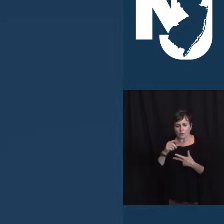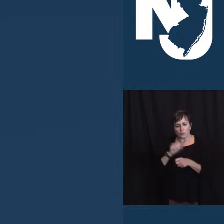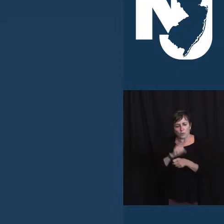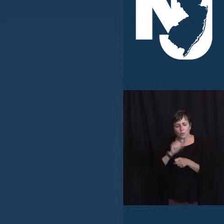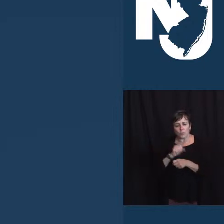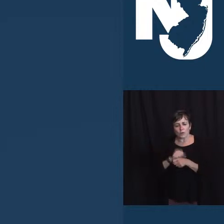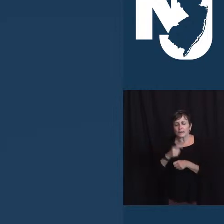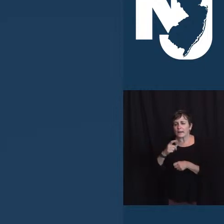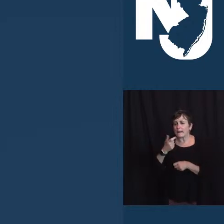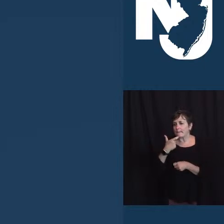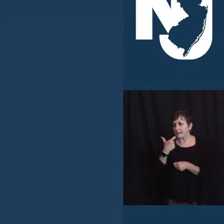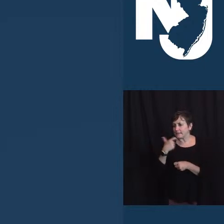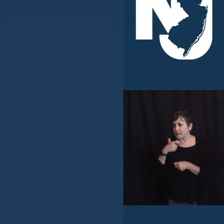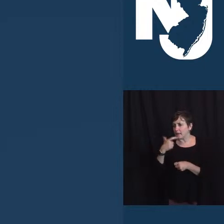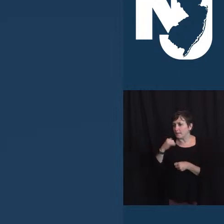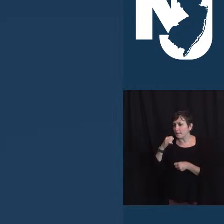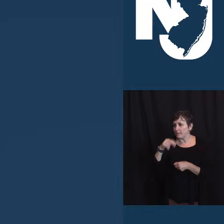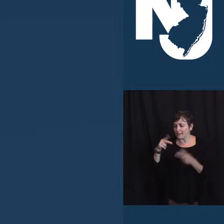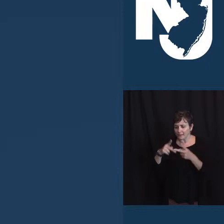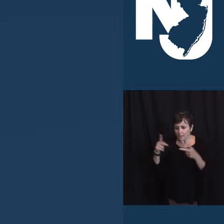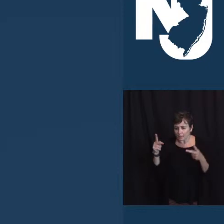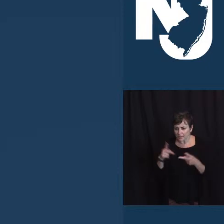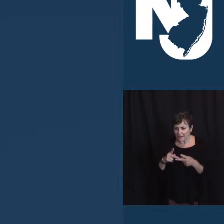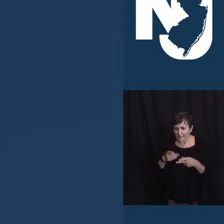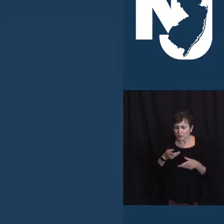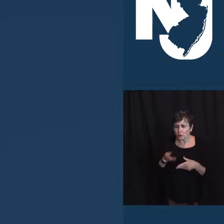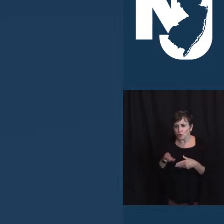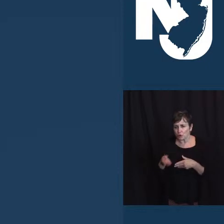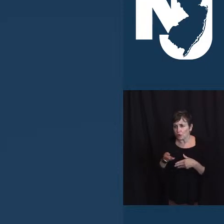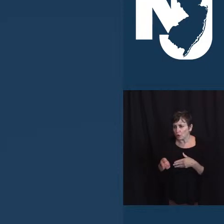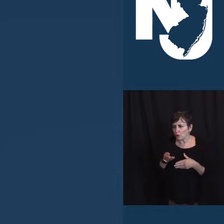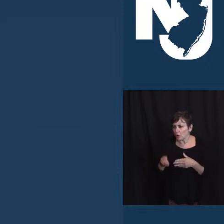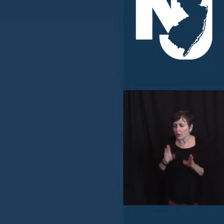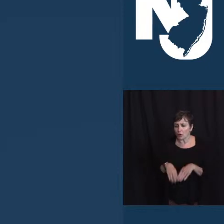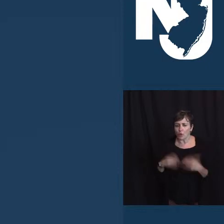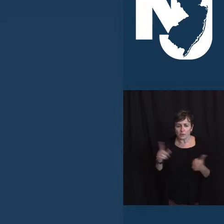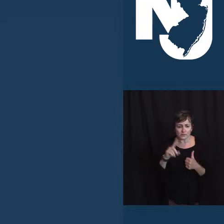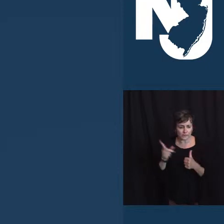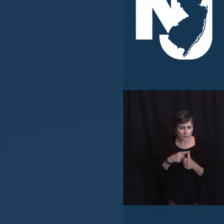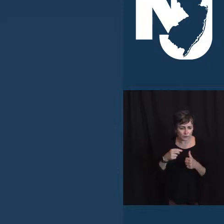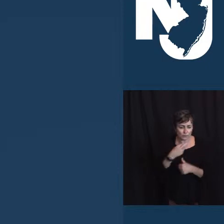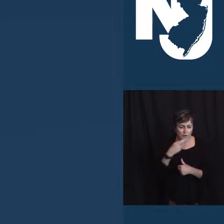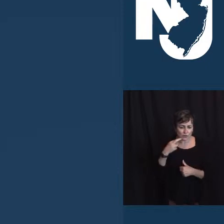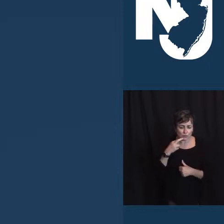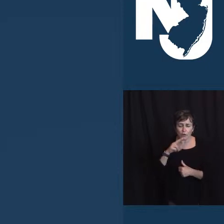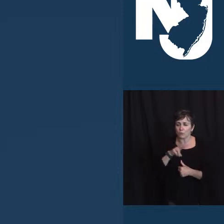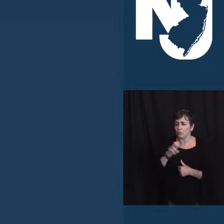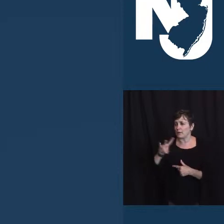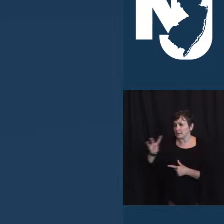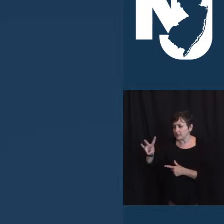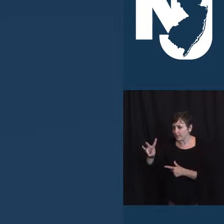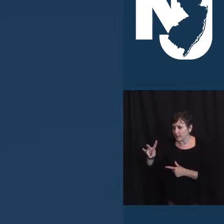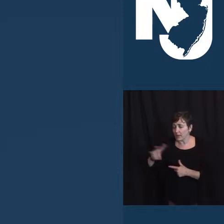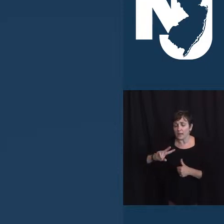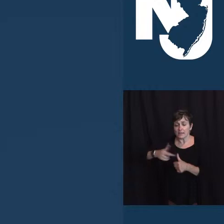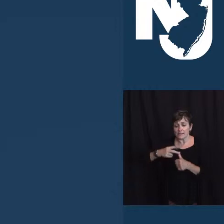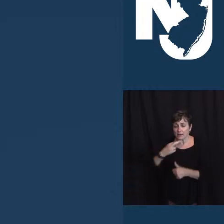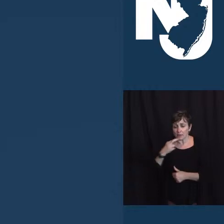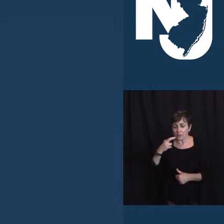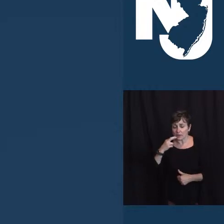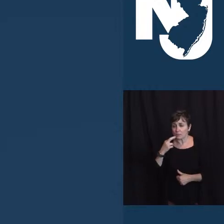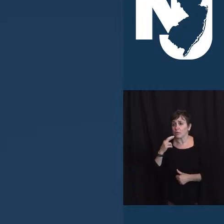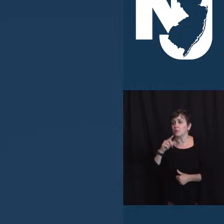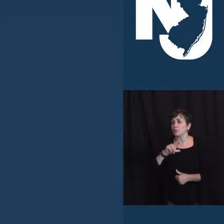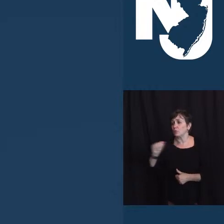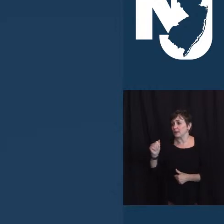Pizzeria, which opened its first Hoboken location in 2007 and a second in 2017. Dan Brand claims